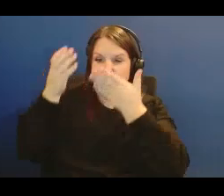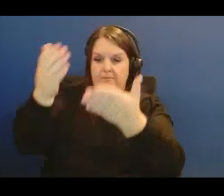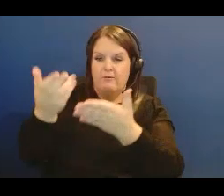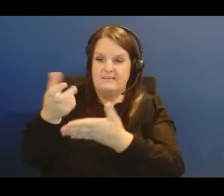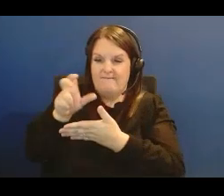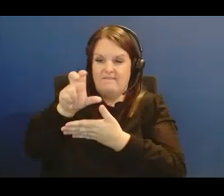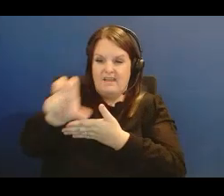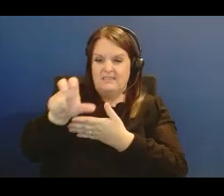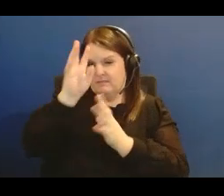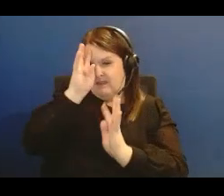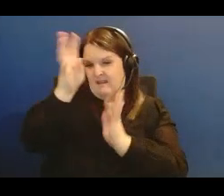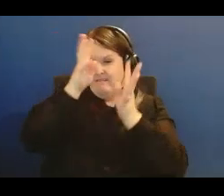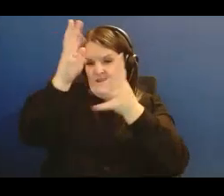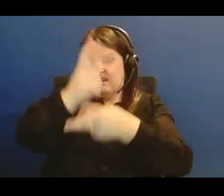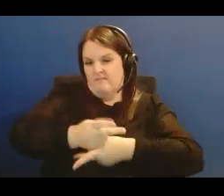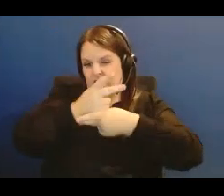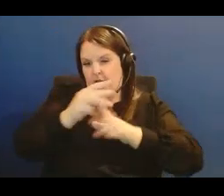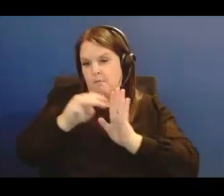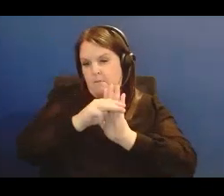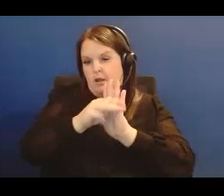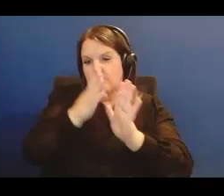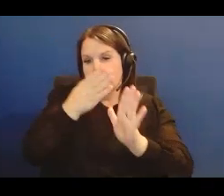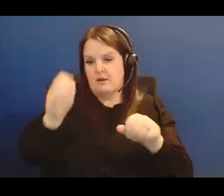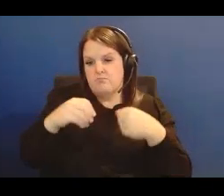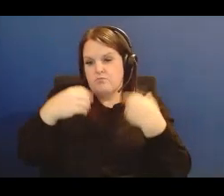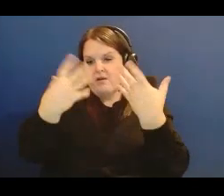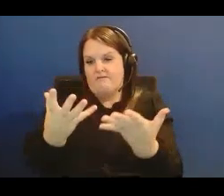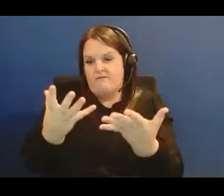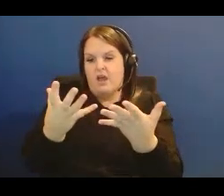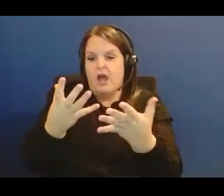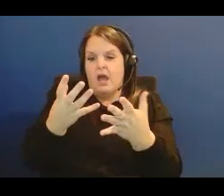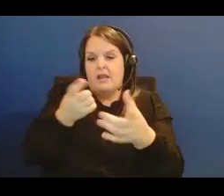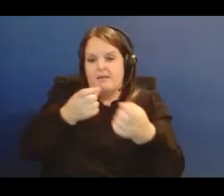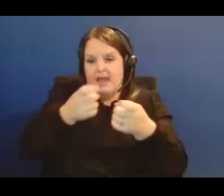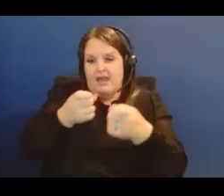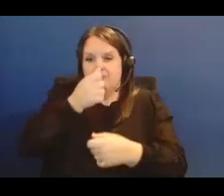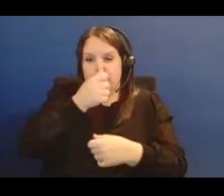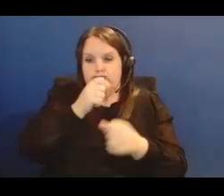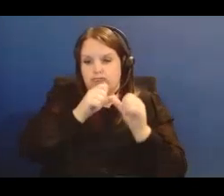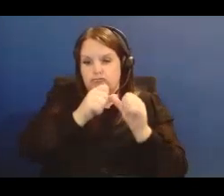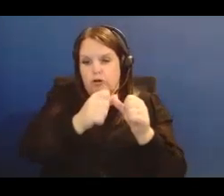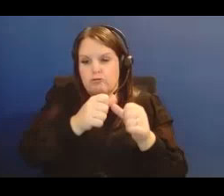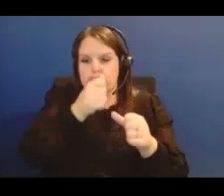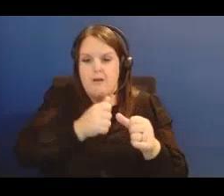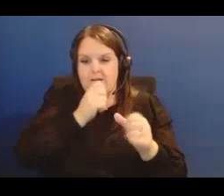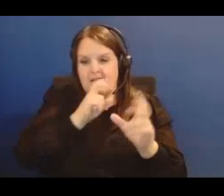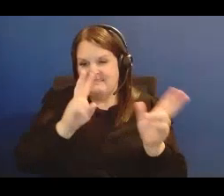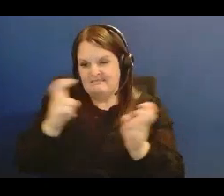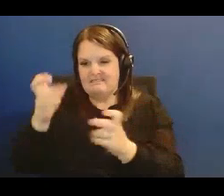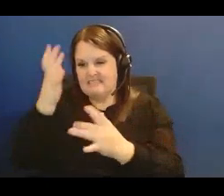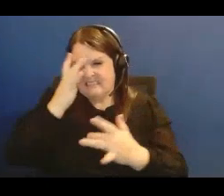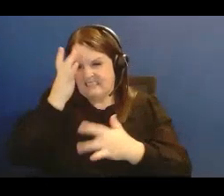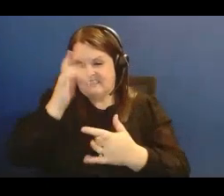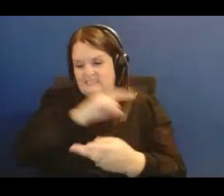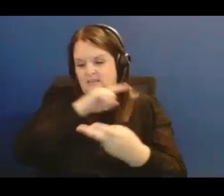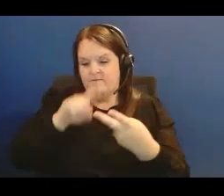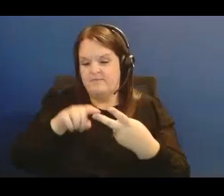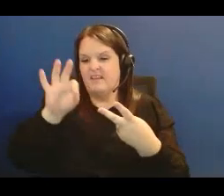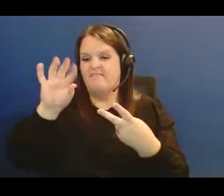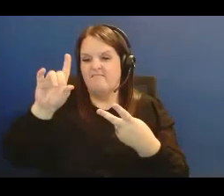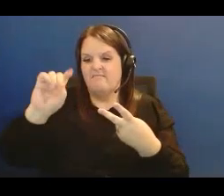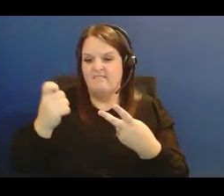and innovative care models to better provide and manage chronic disease. The second is a flex fund for rural providers.